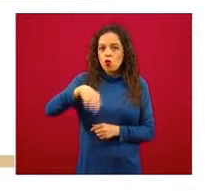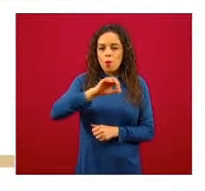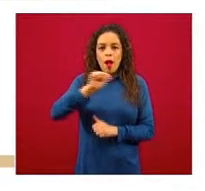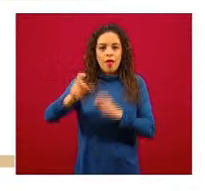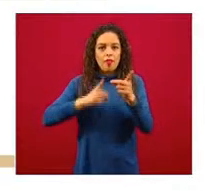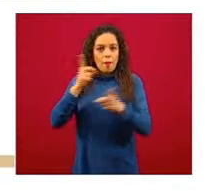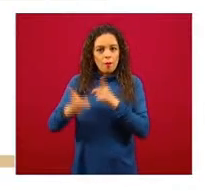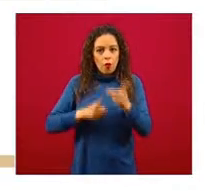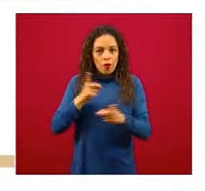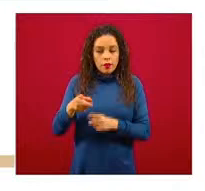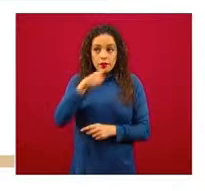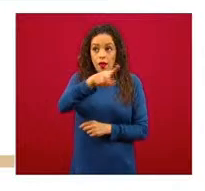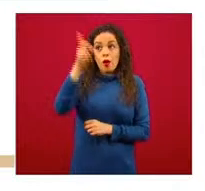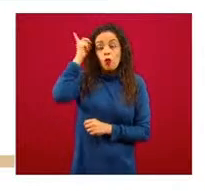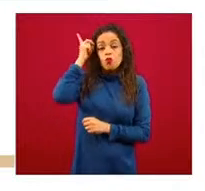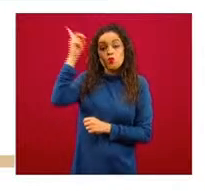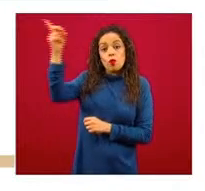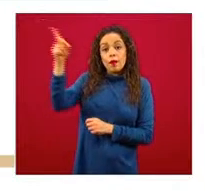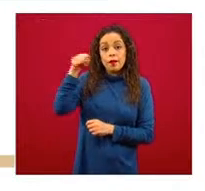50%.